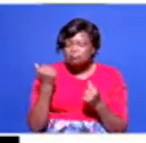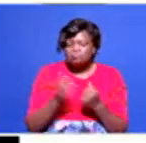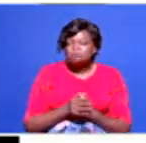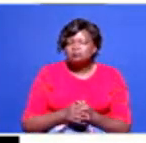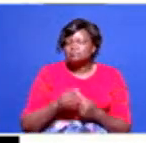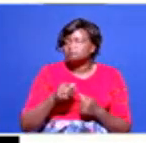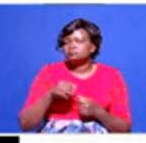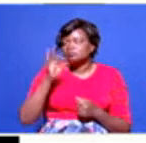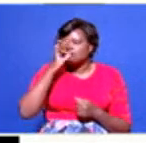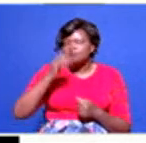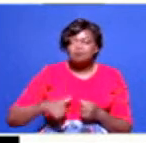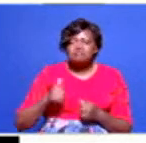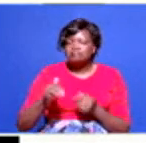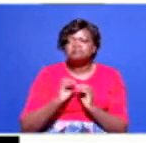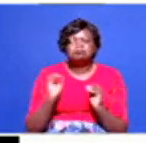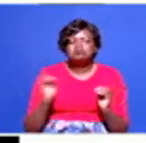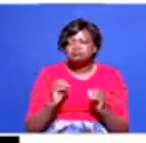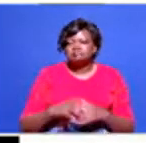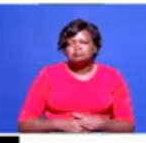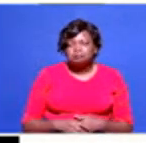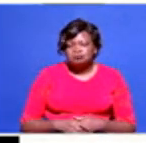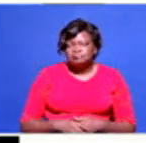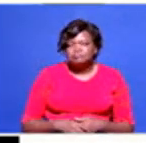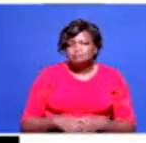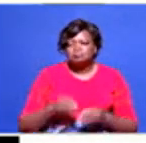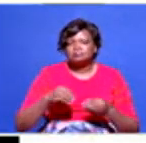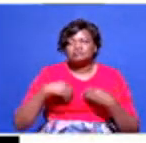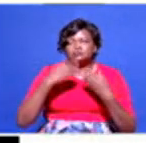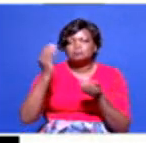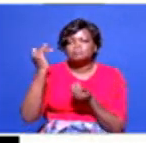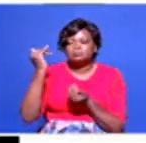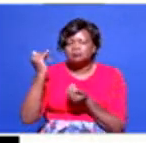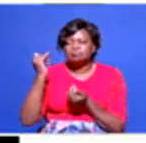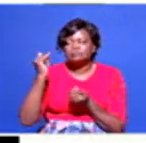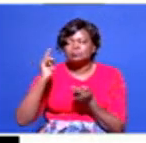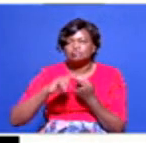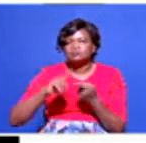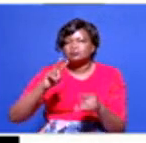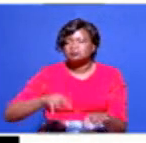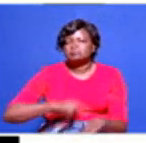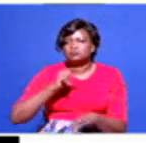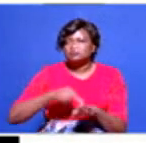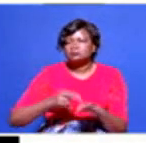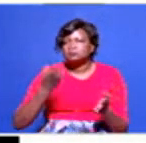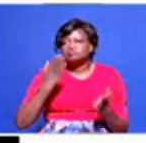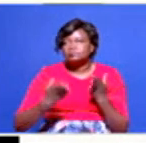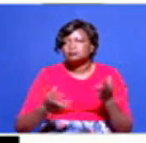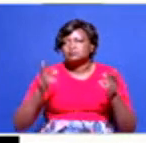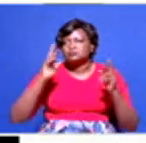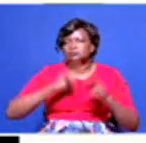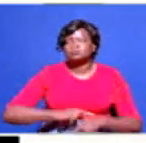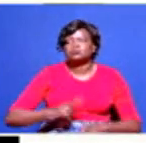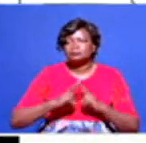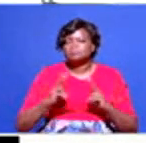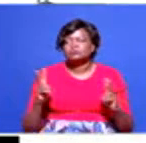of Mr. Kibaki. He gave hope to a nation. May he rest in